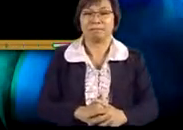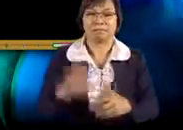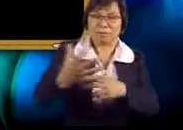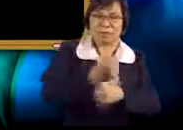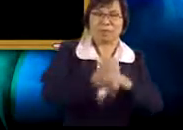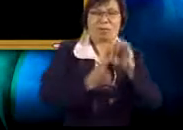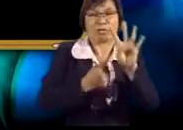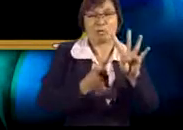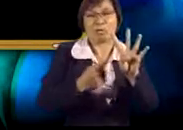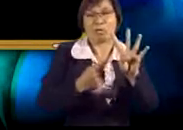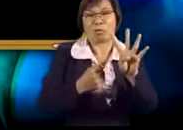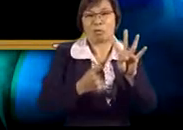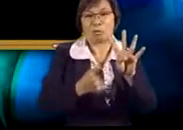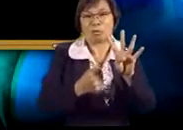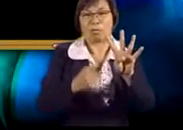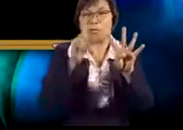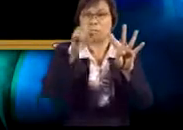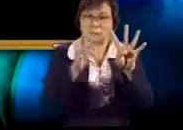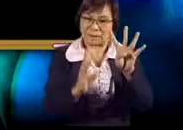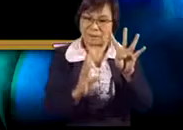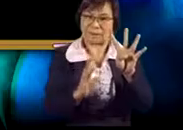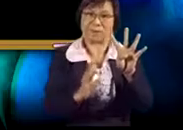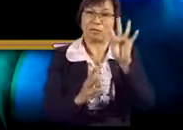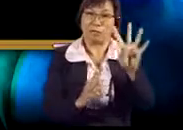We'll take 4 and 1/6 as an example.